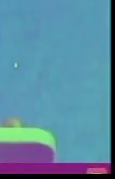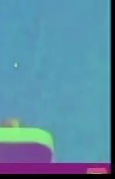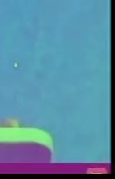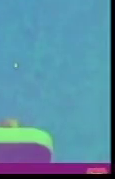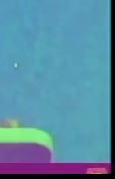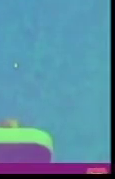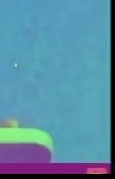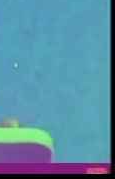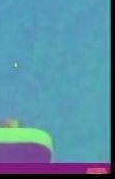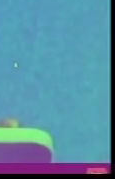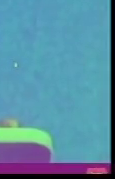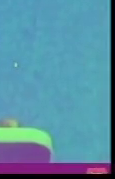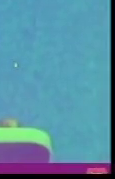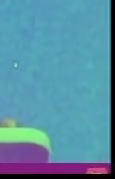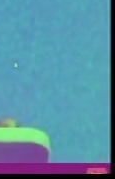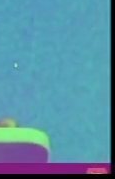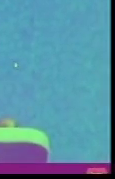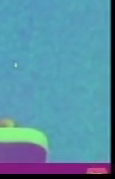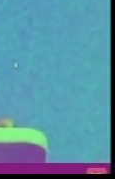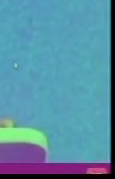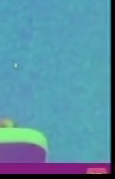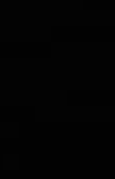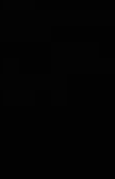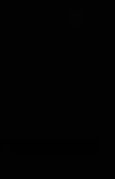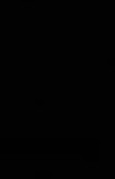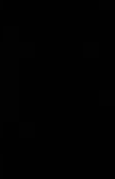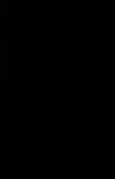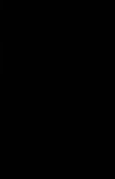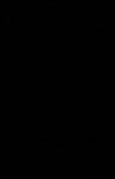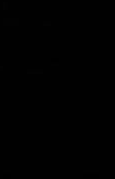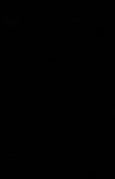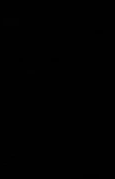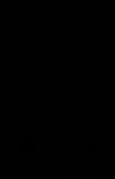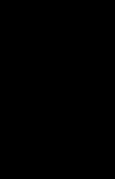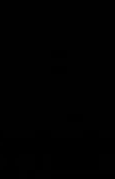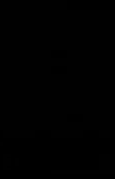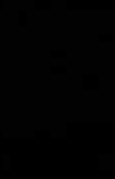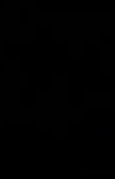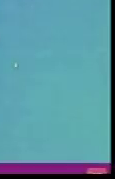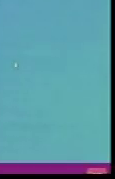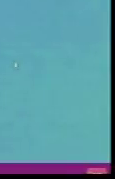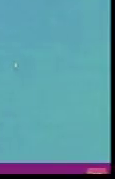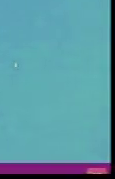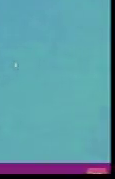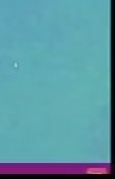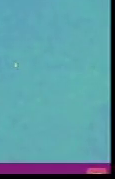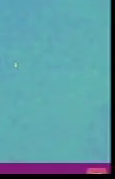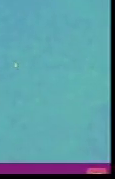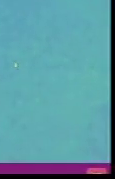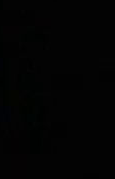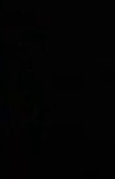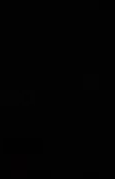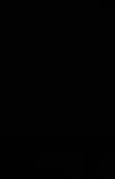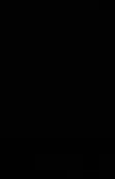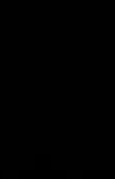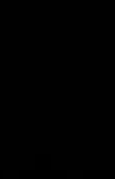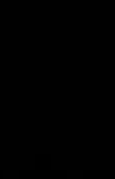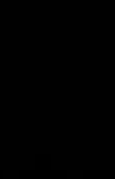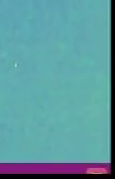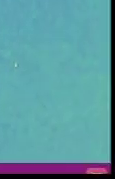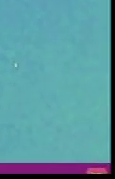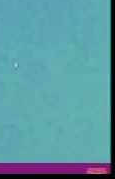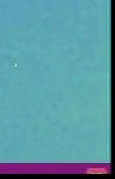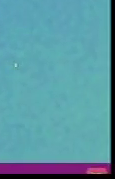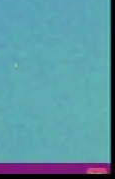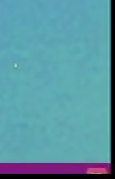Doors will open. Deaf ears will open. And those who have been destroyed